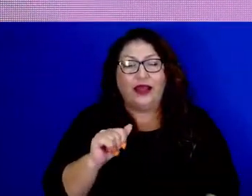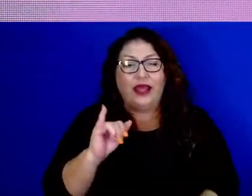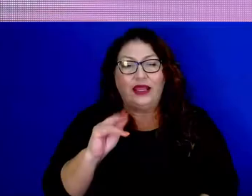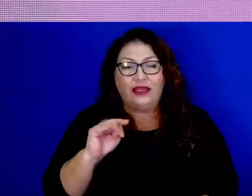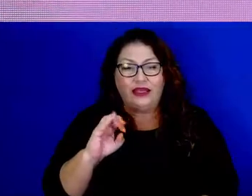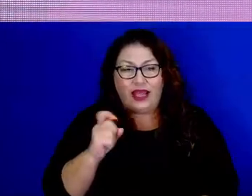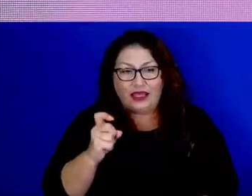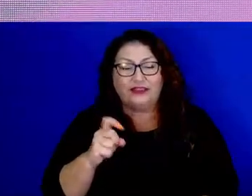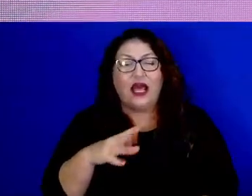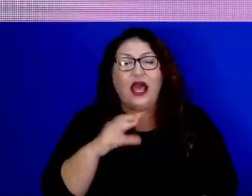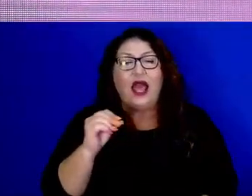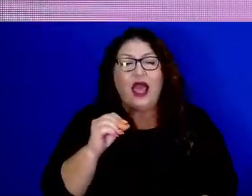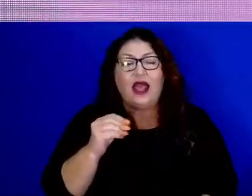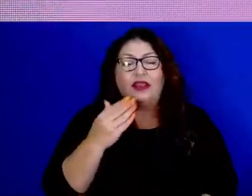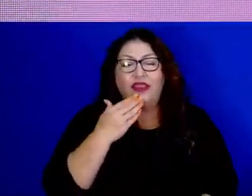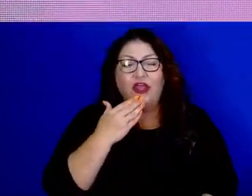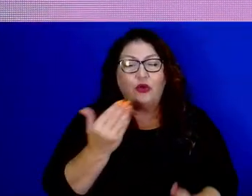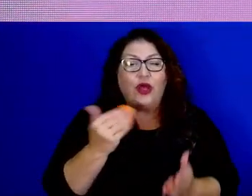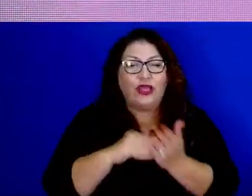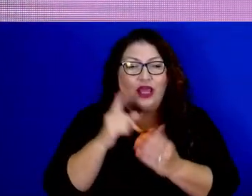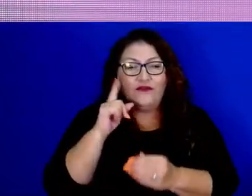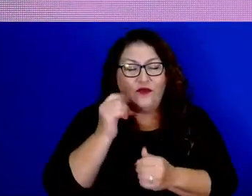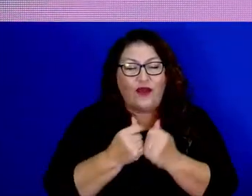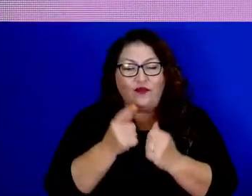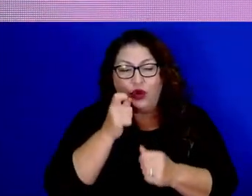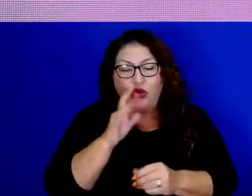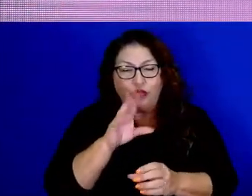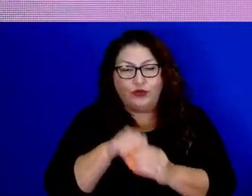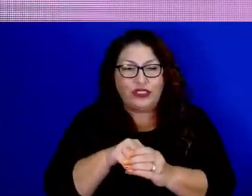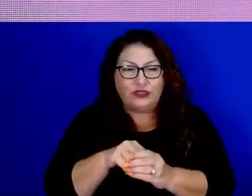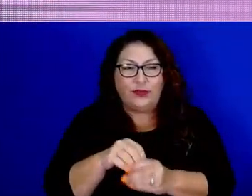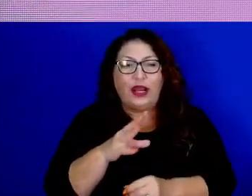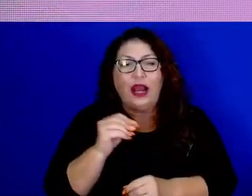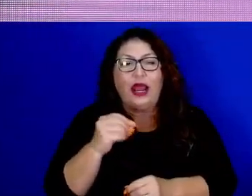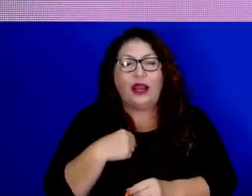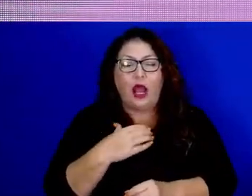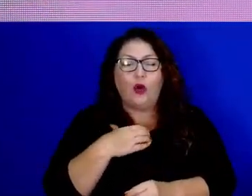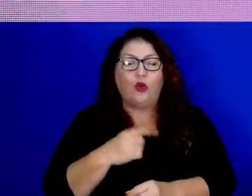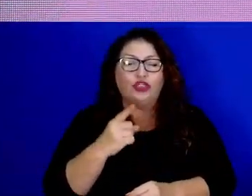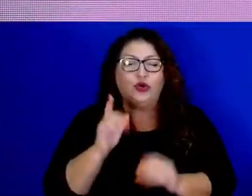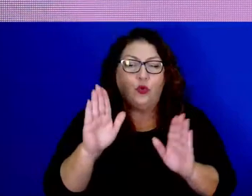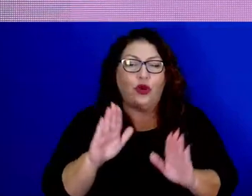thank you again to everybody who's participated, and I wish you all a wonderful afternoon.